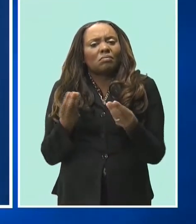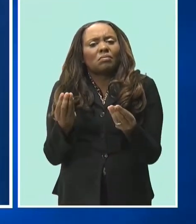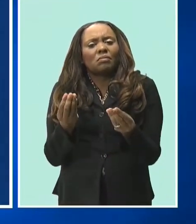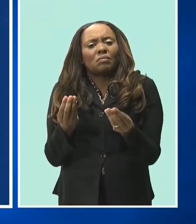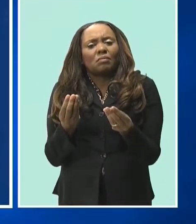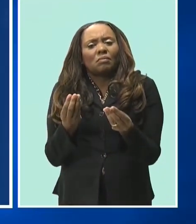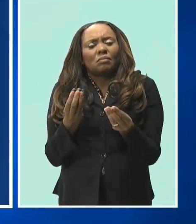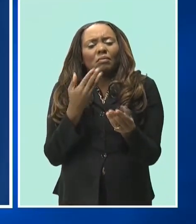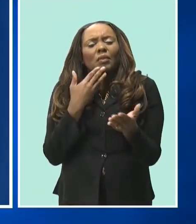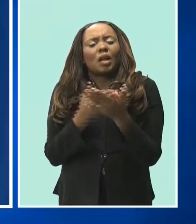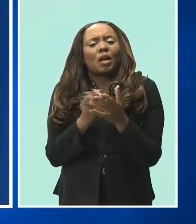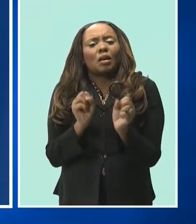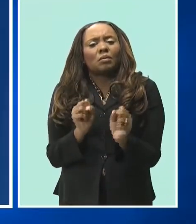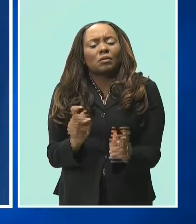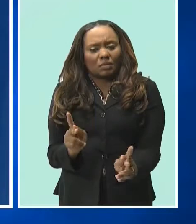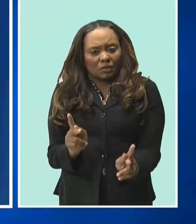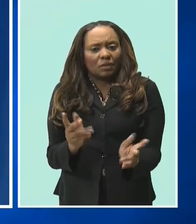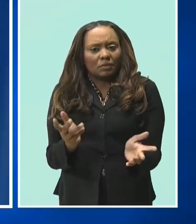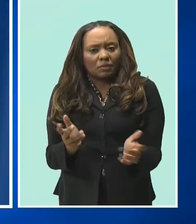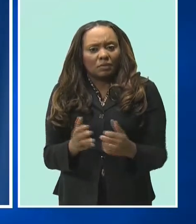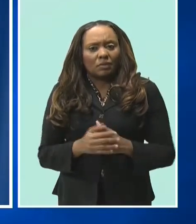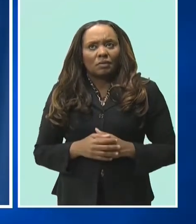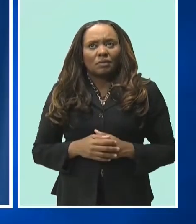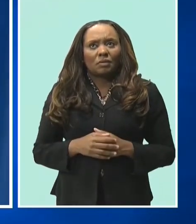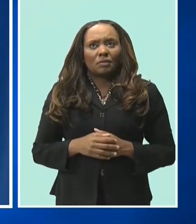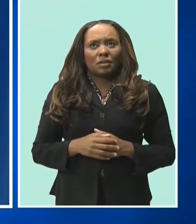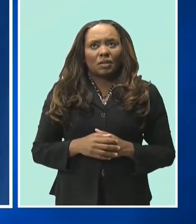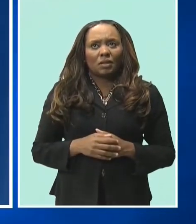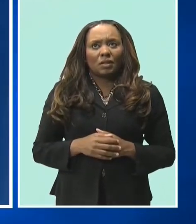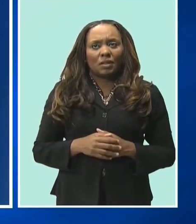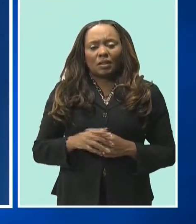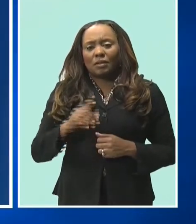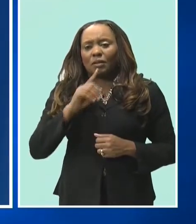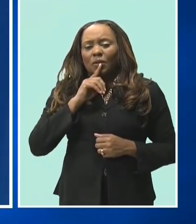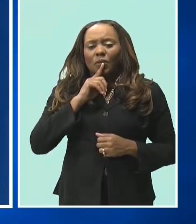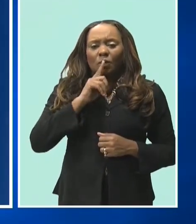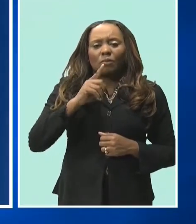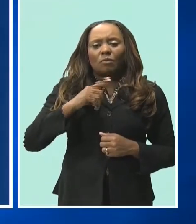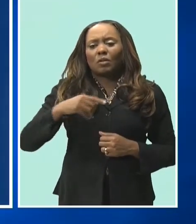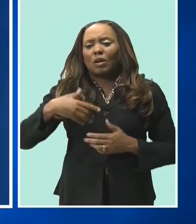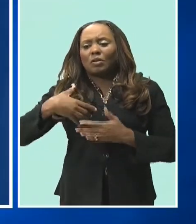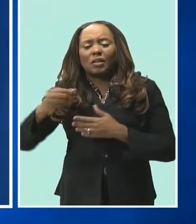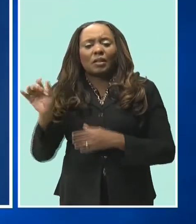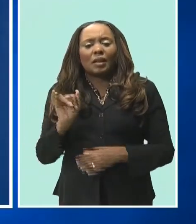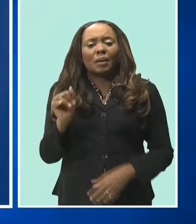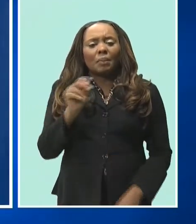was akin to what we were used to, that Pentecostal, evangelistic,